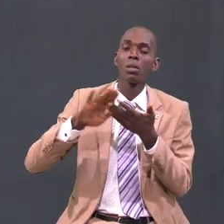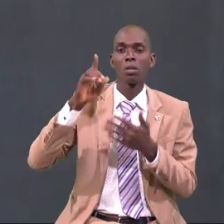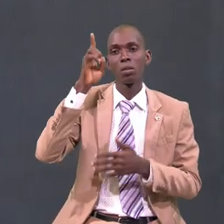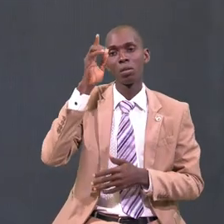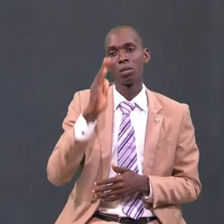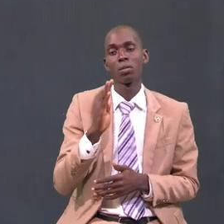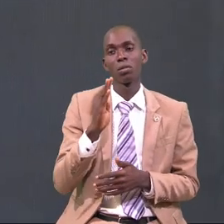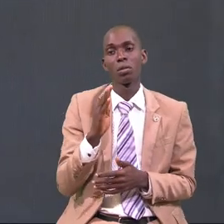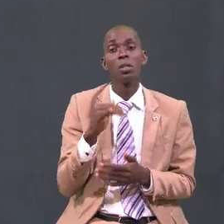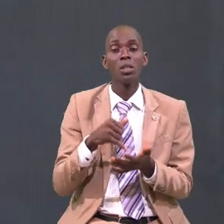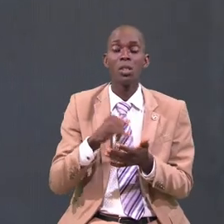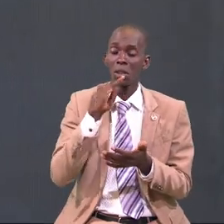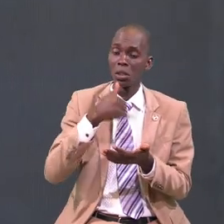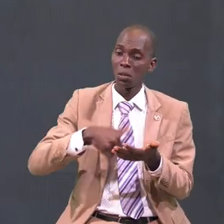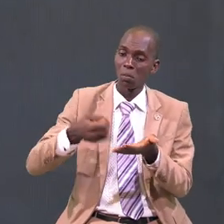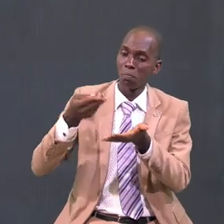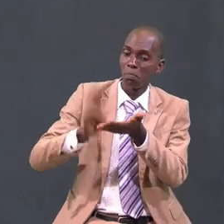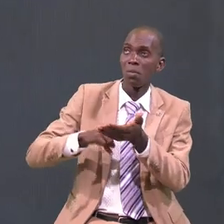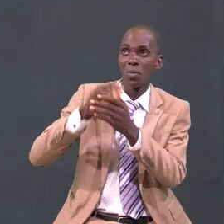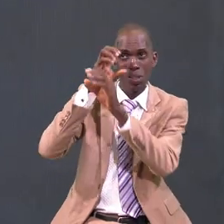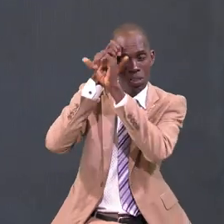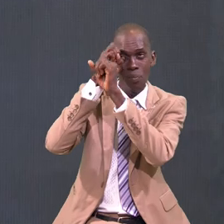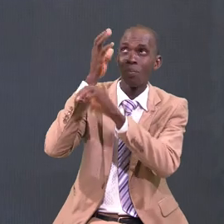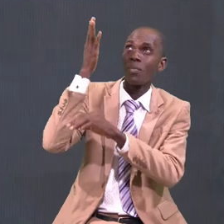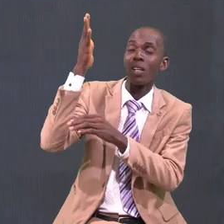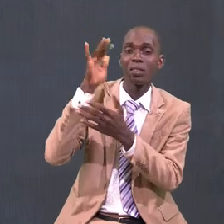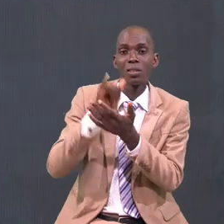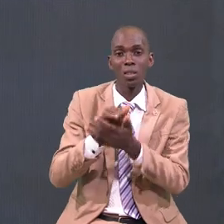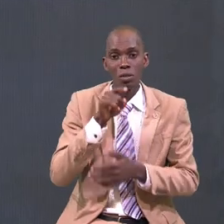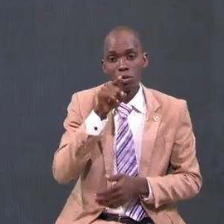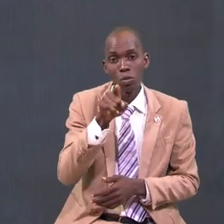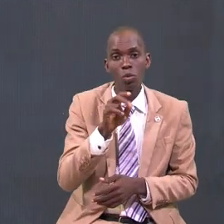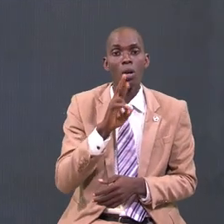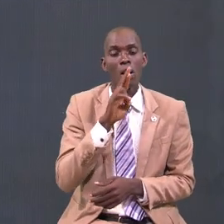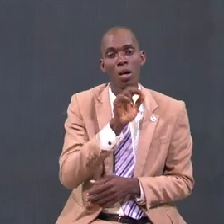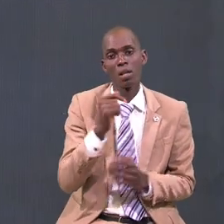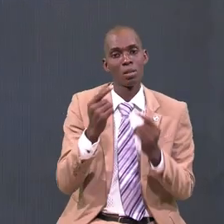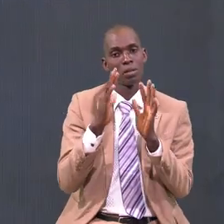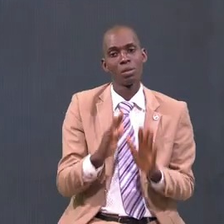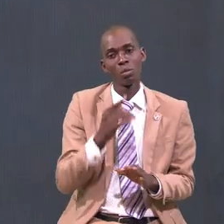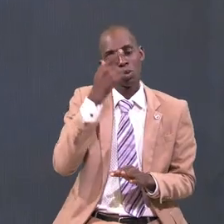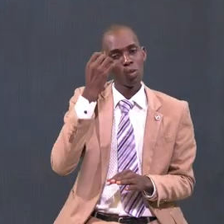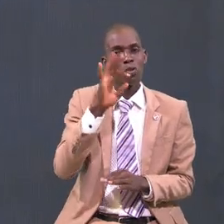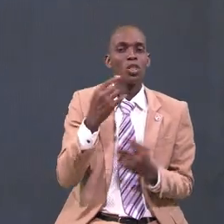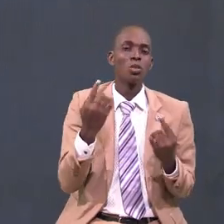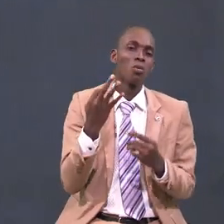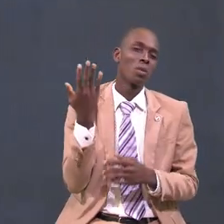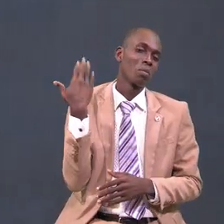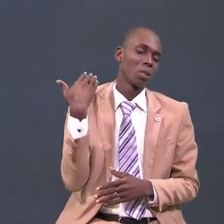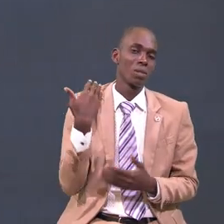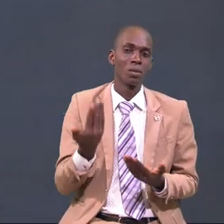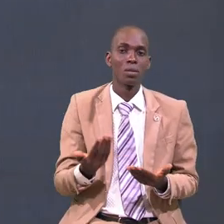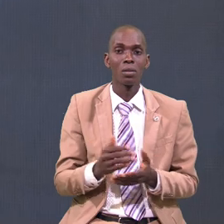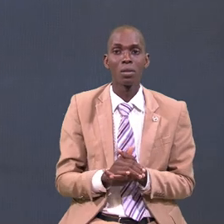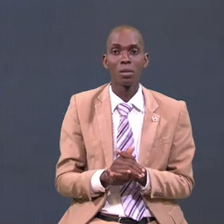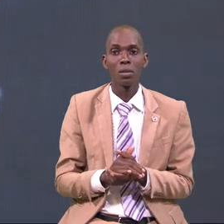It's on record that you are a sinner because of the sins of the past.